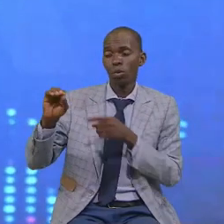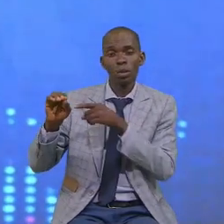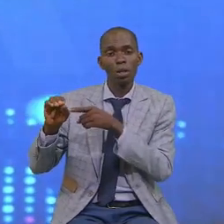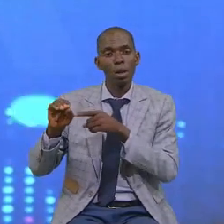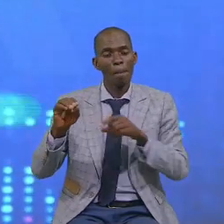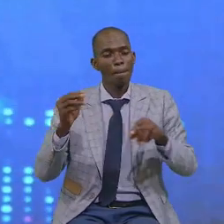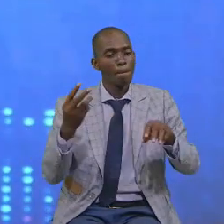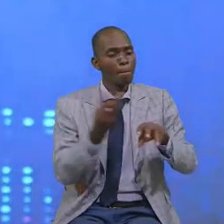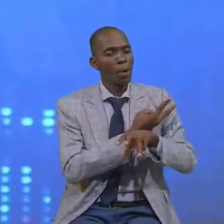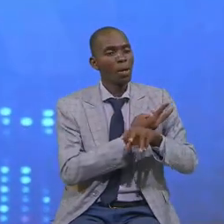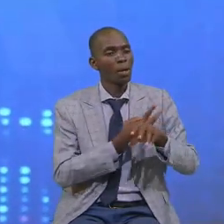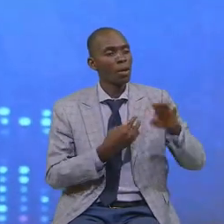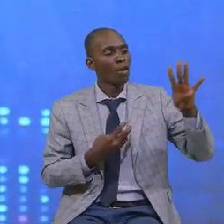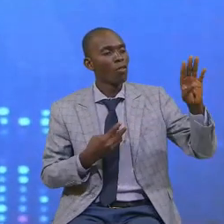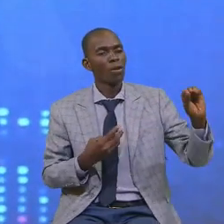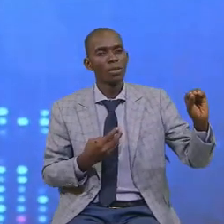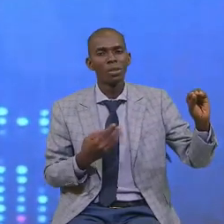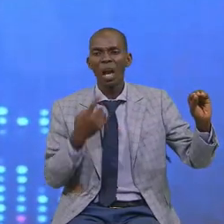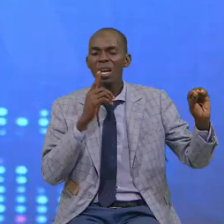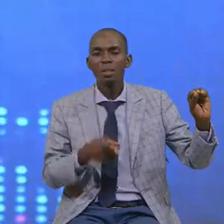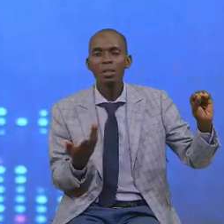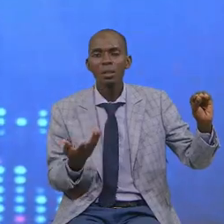by 40, tell me.